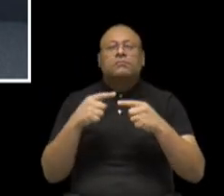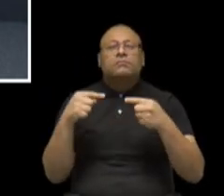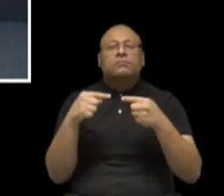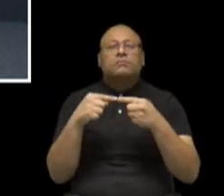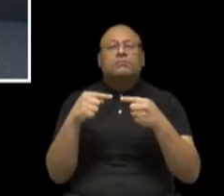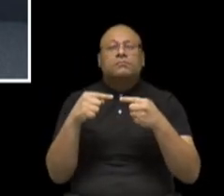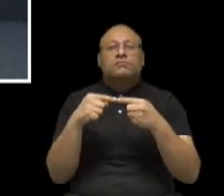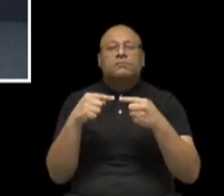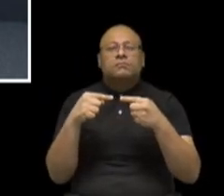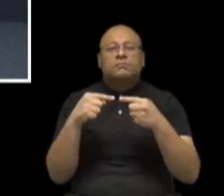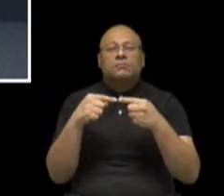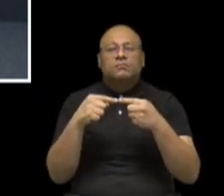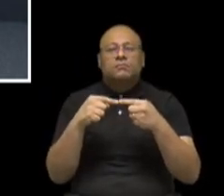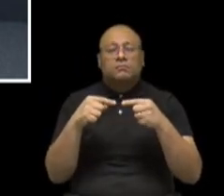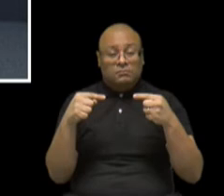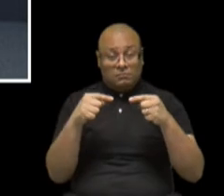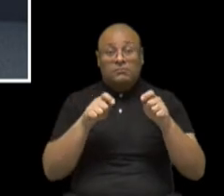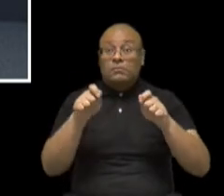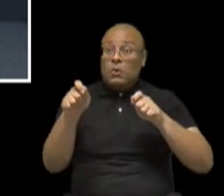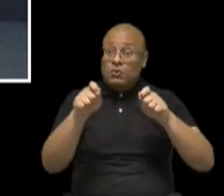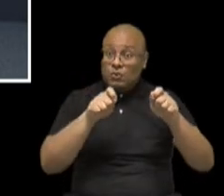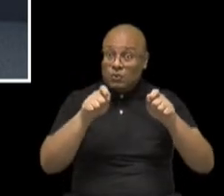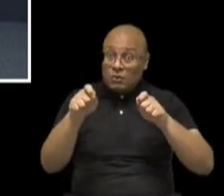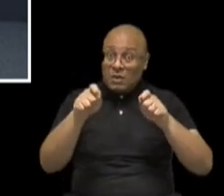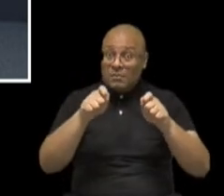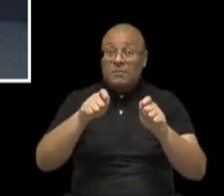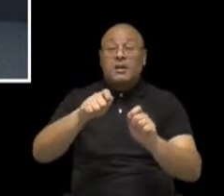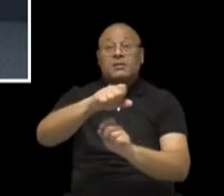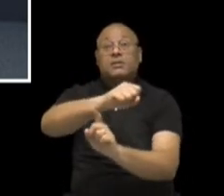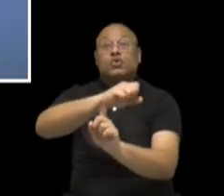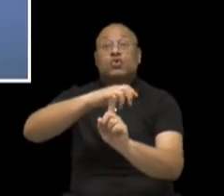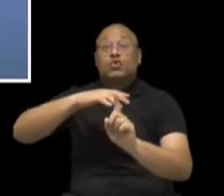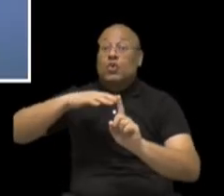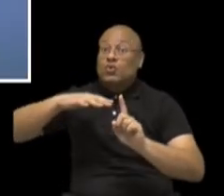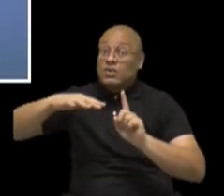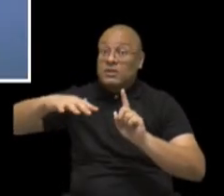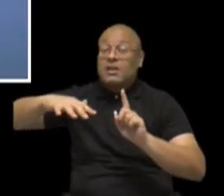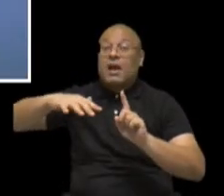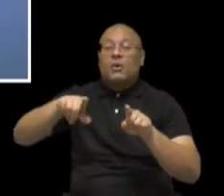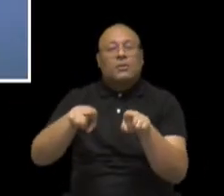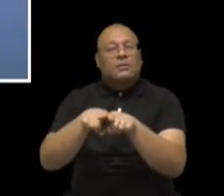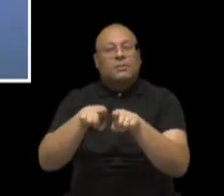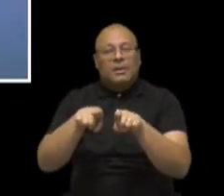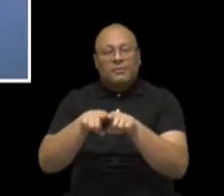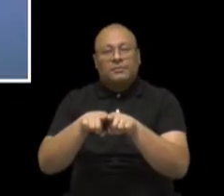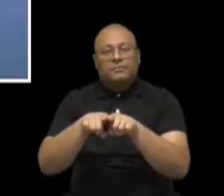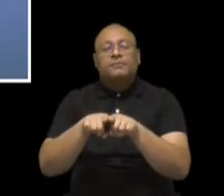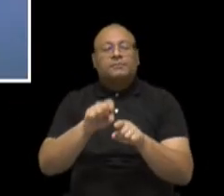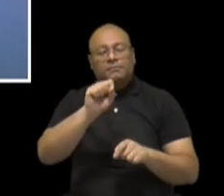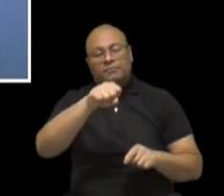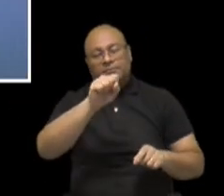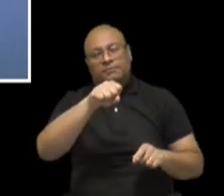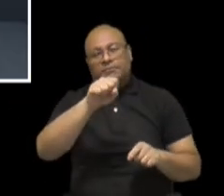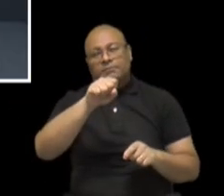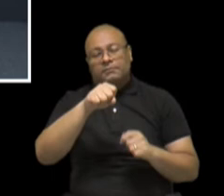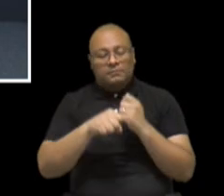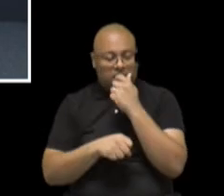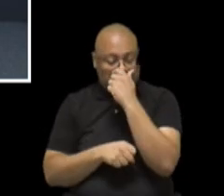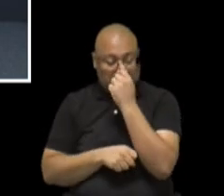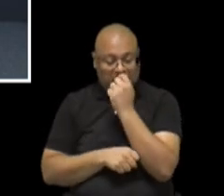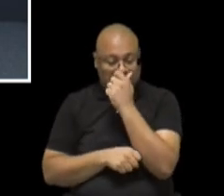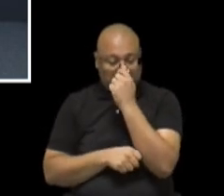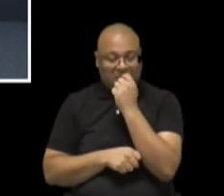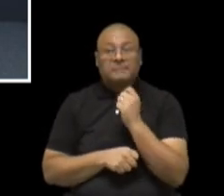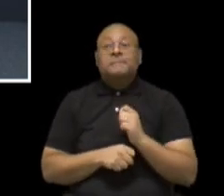also sustainability, but about social sustainability also. Yes. So